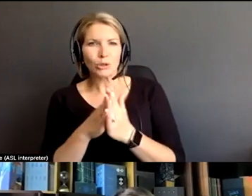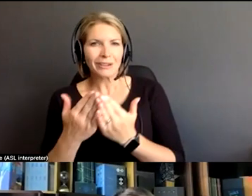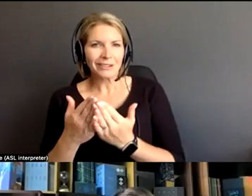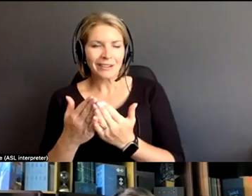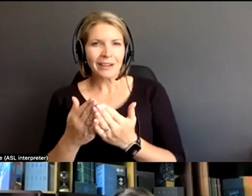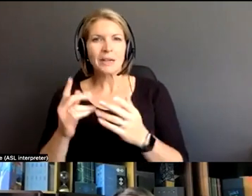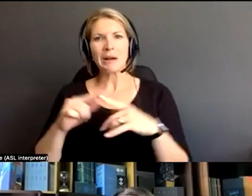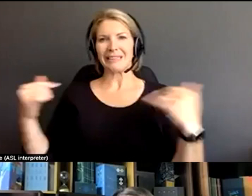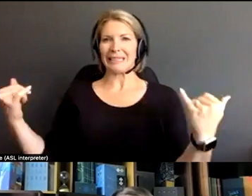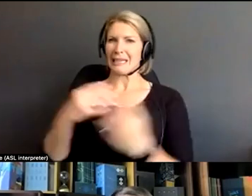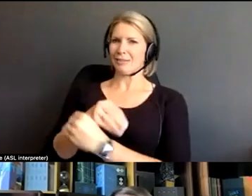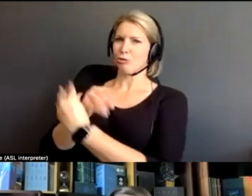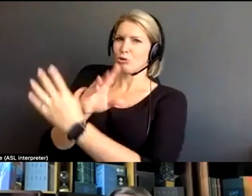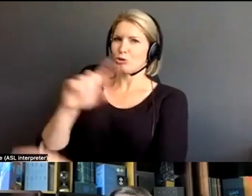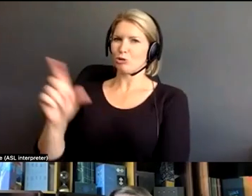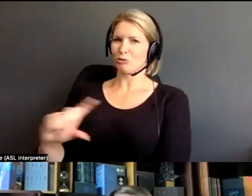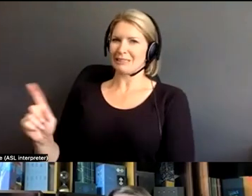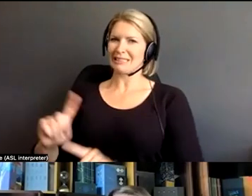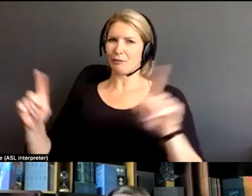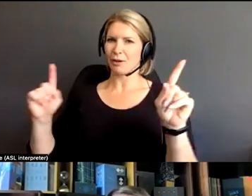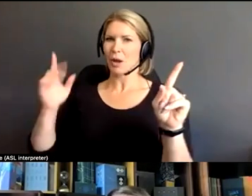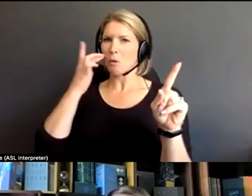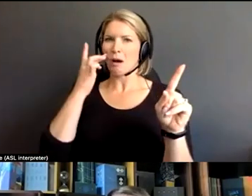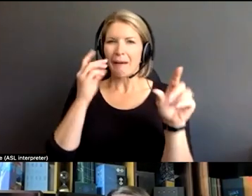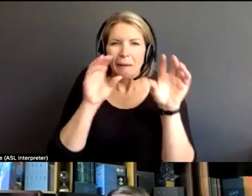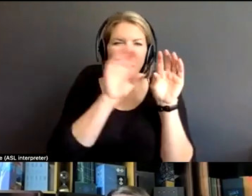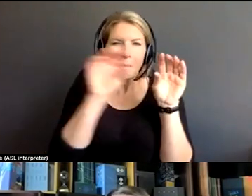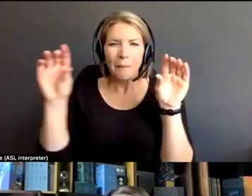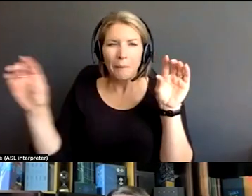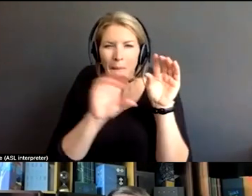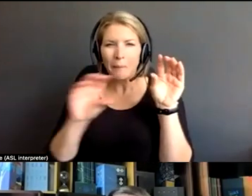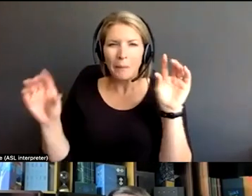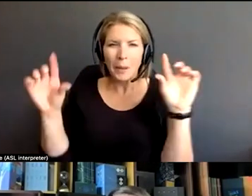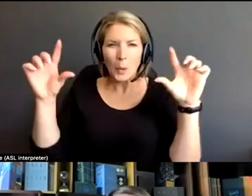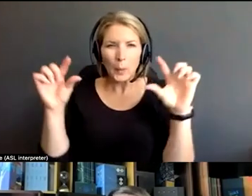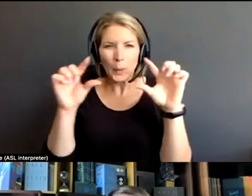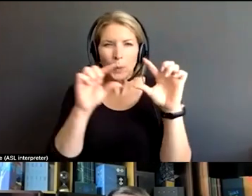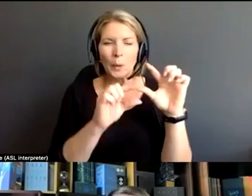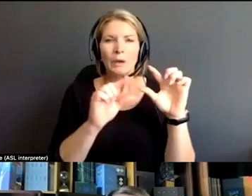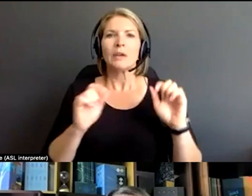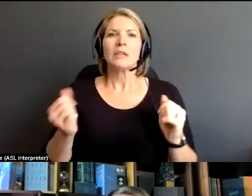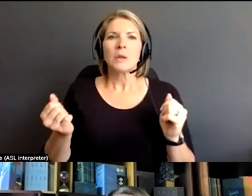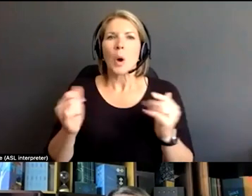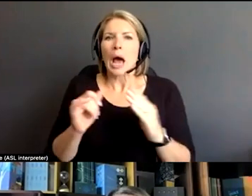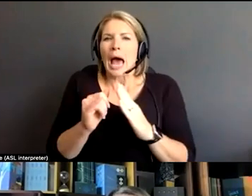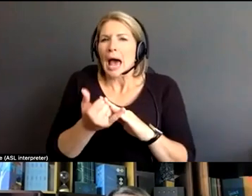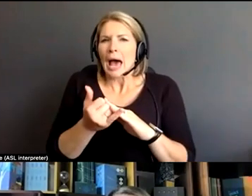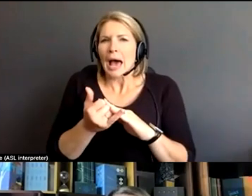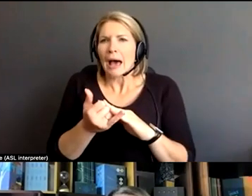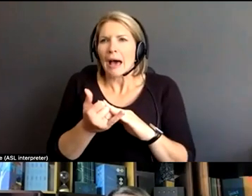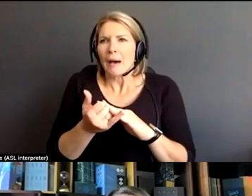add visuals to that and have it remain coherent. So a lot of these questions are going to be very